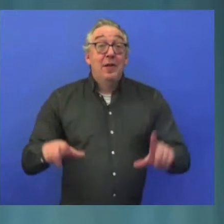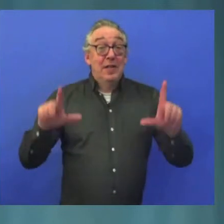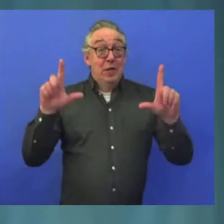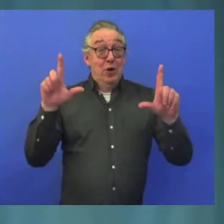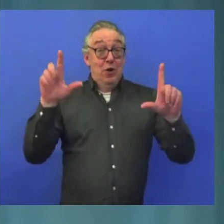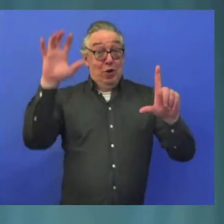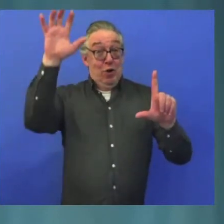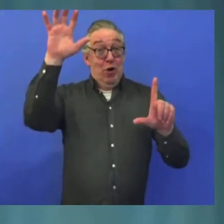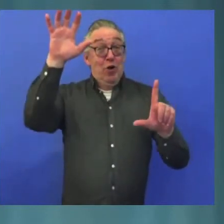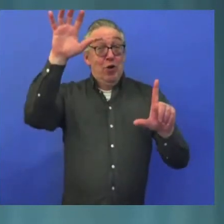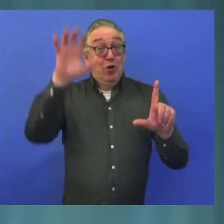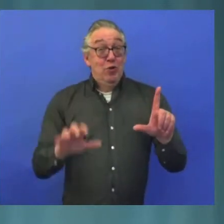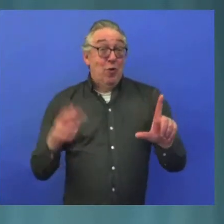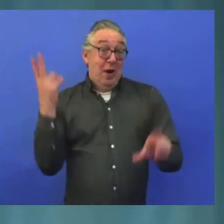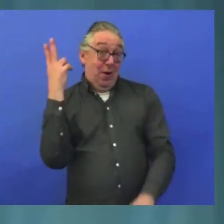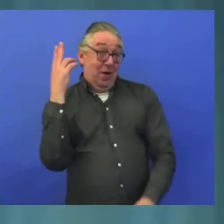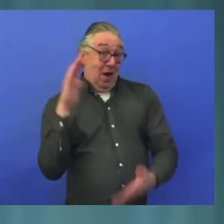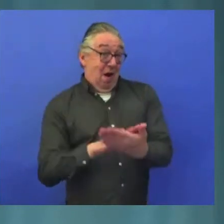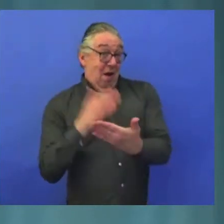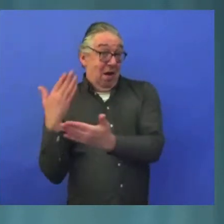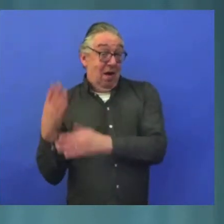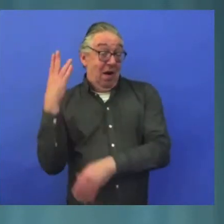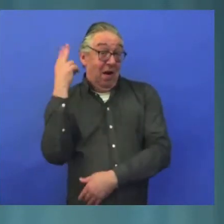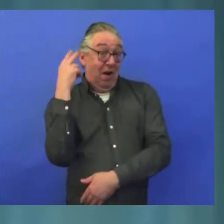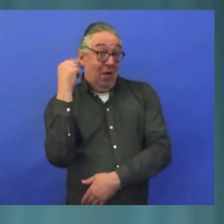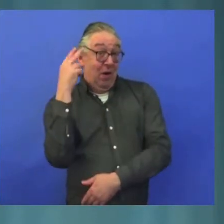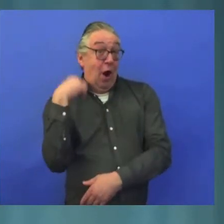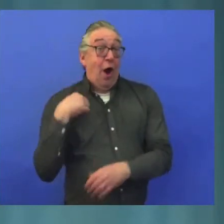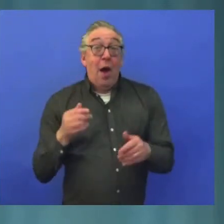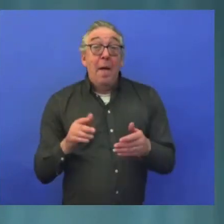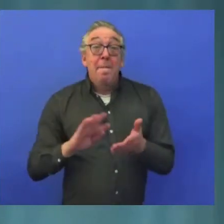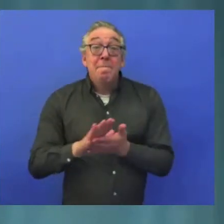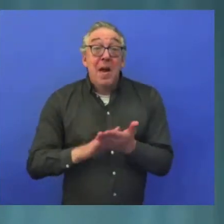that nearly everything is possible with the